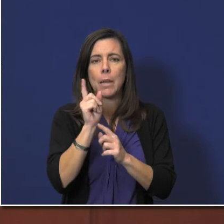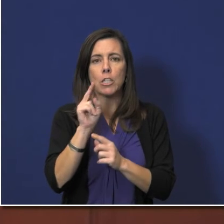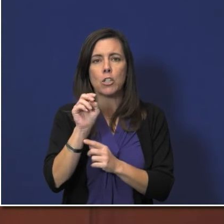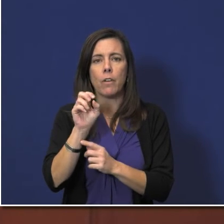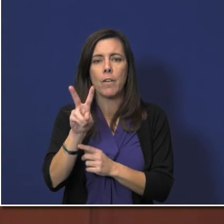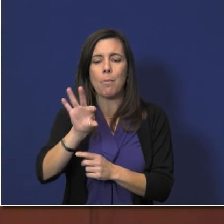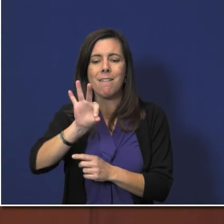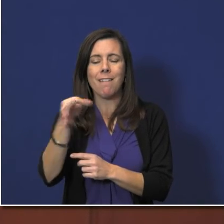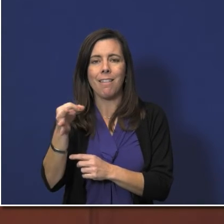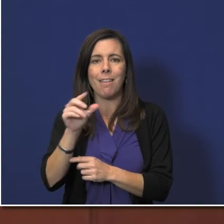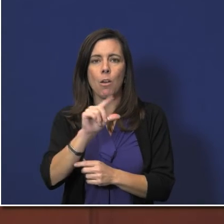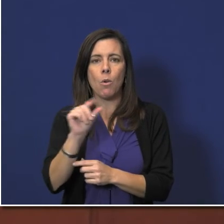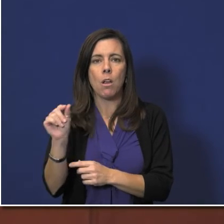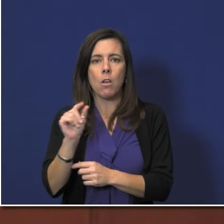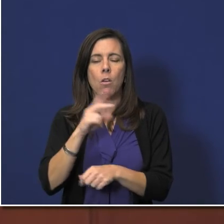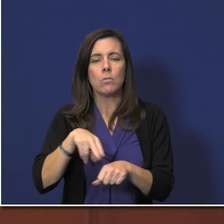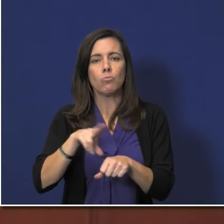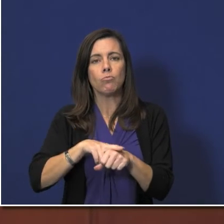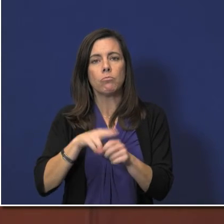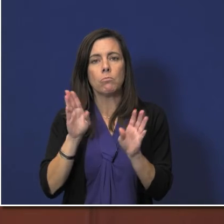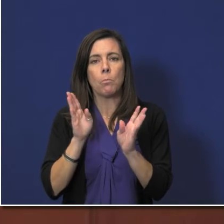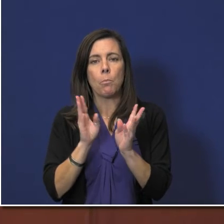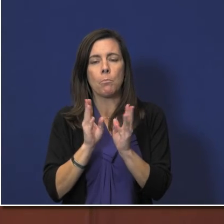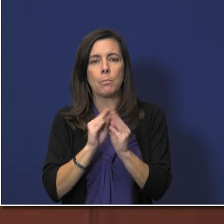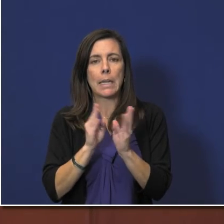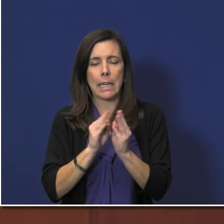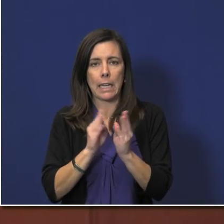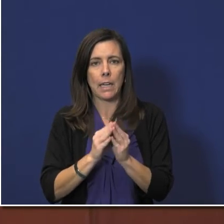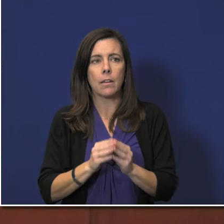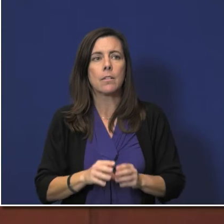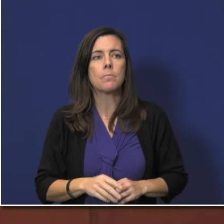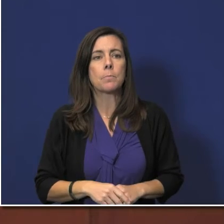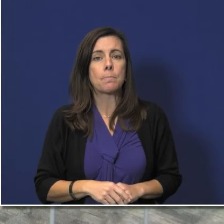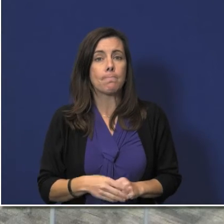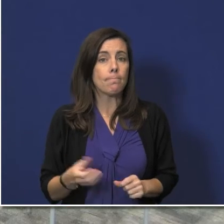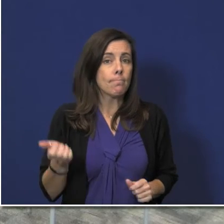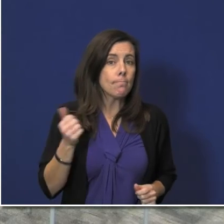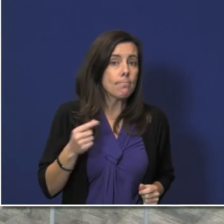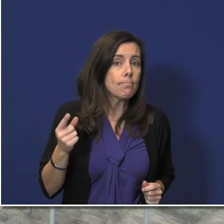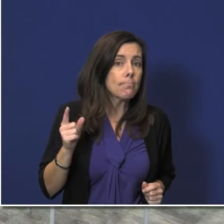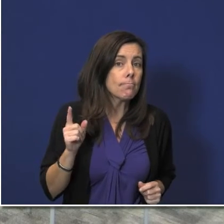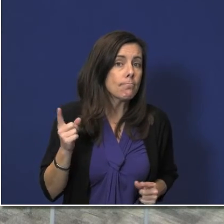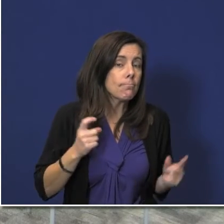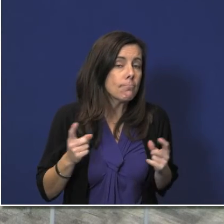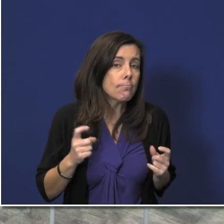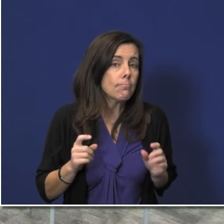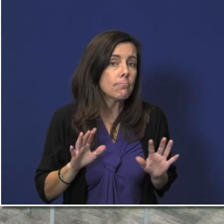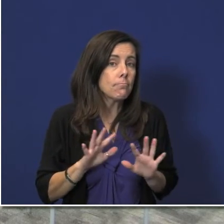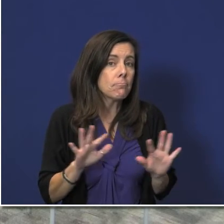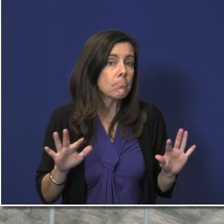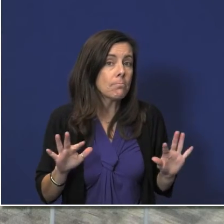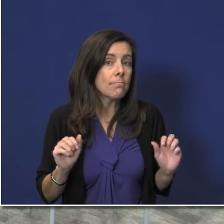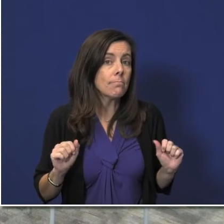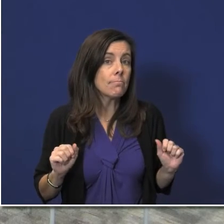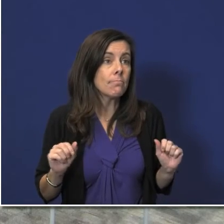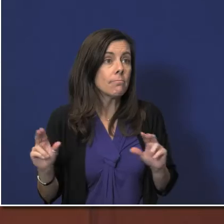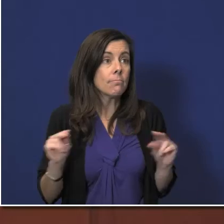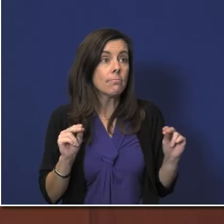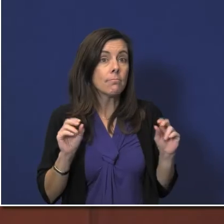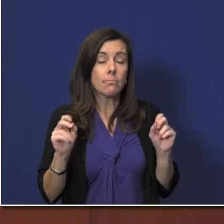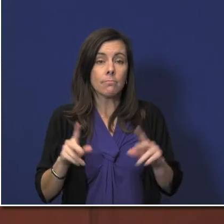9th, 2020 regular board meeting. That's on consent. Are there any questions tonight or anything? Nope, we're